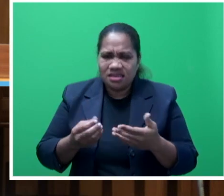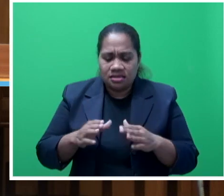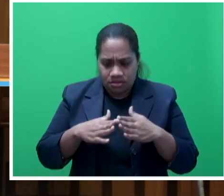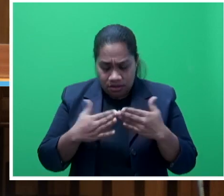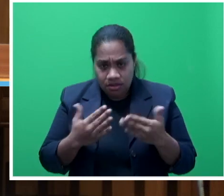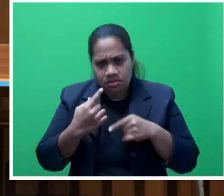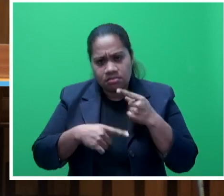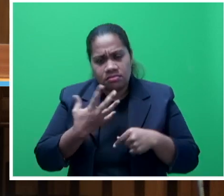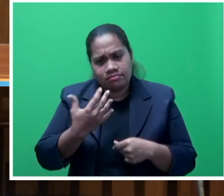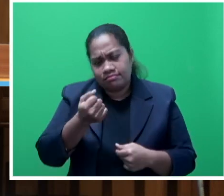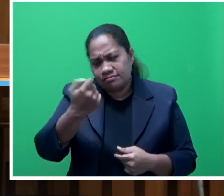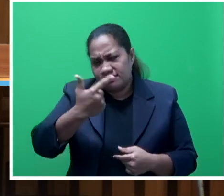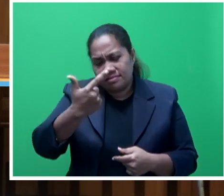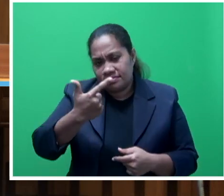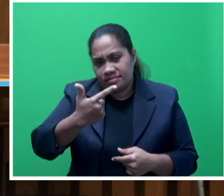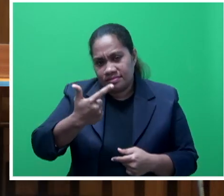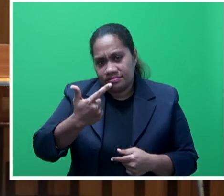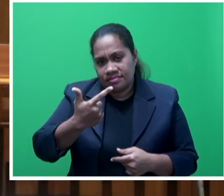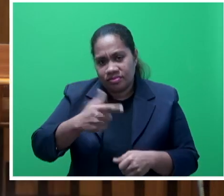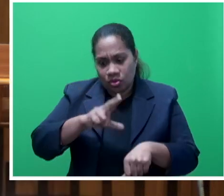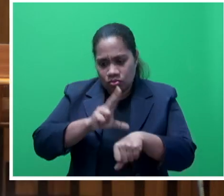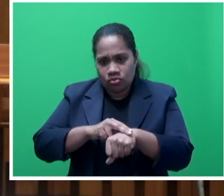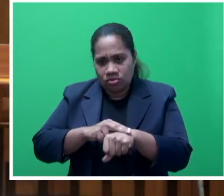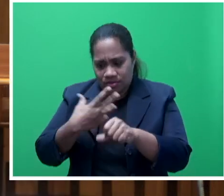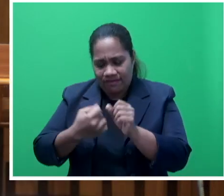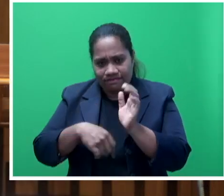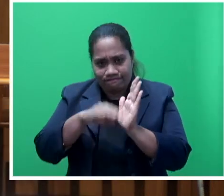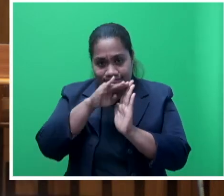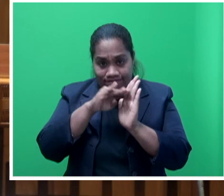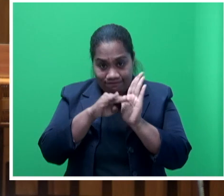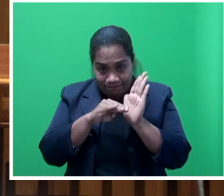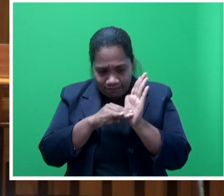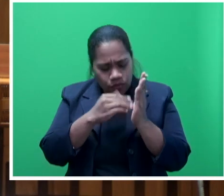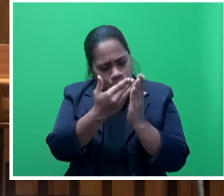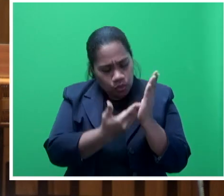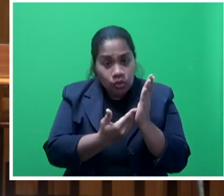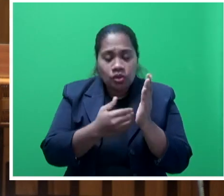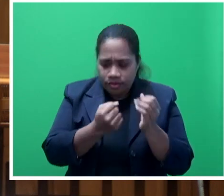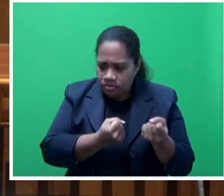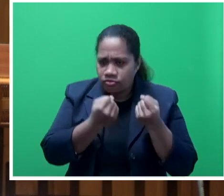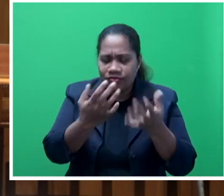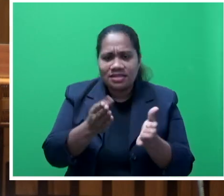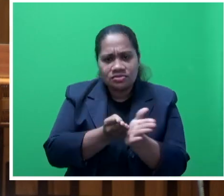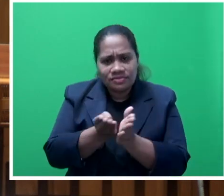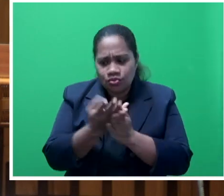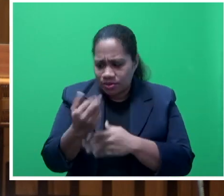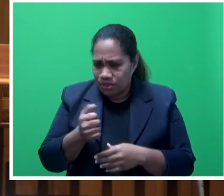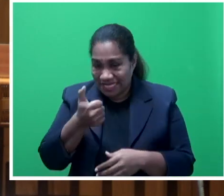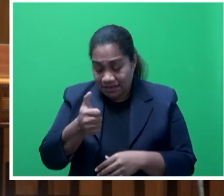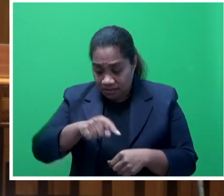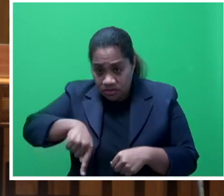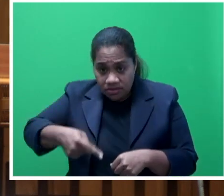17 GPs that have been shortlisted to be able to provide the services. We're looking at 6 from Suva, 1 from